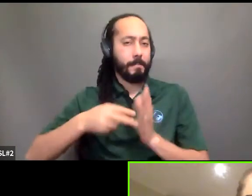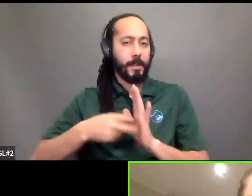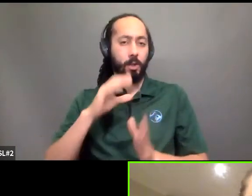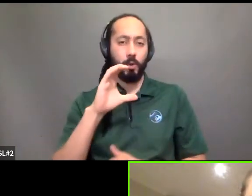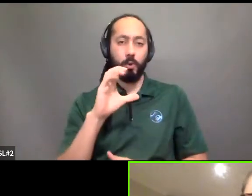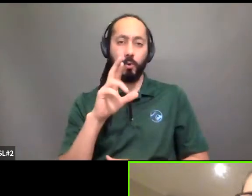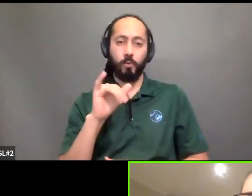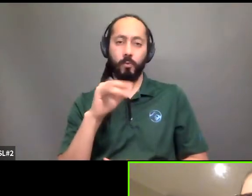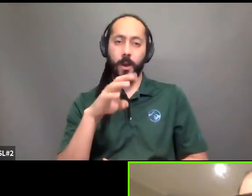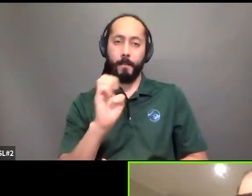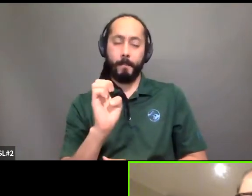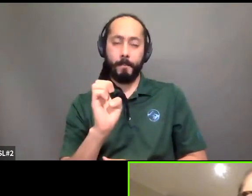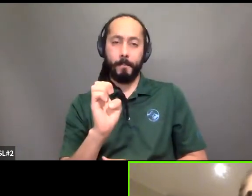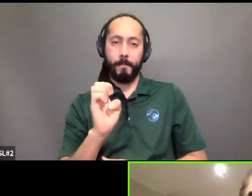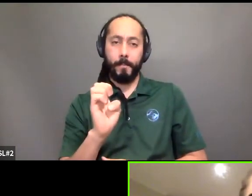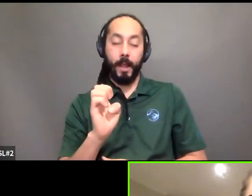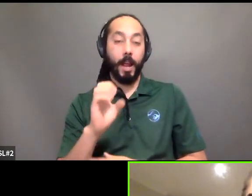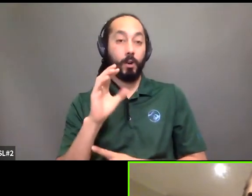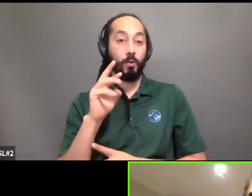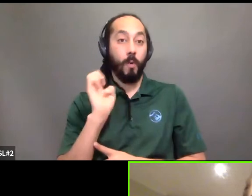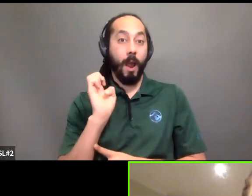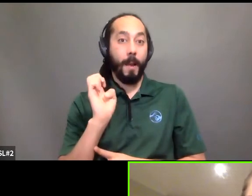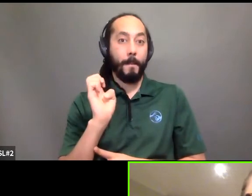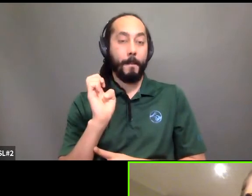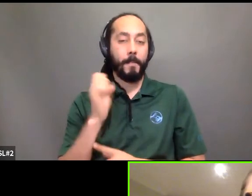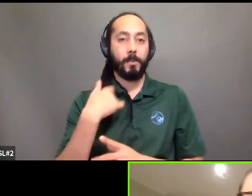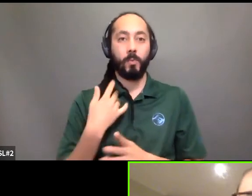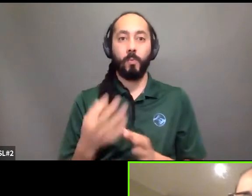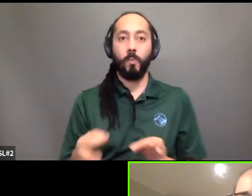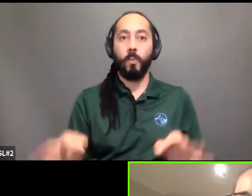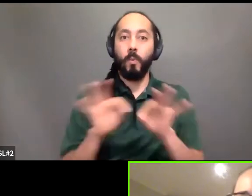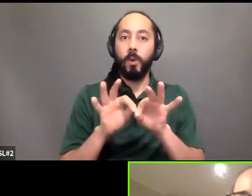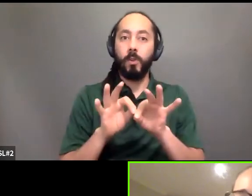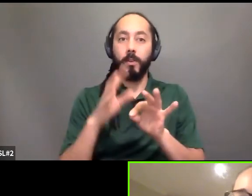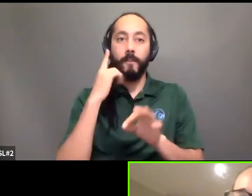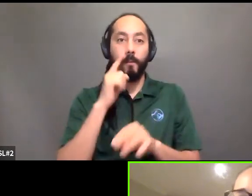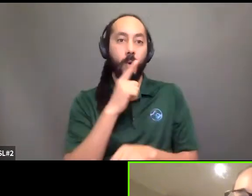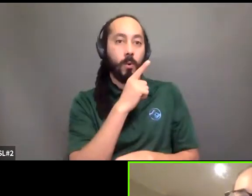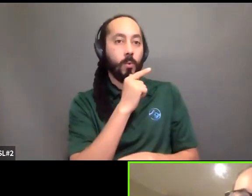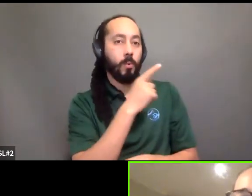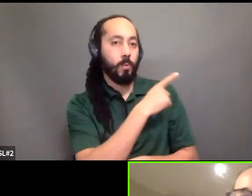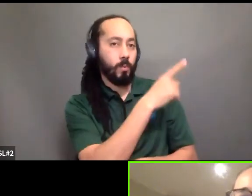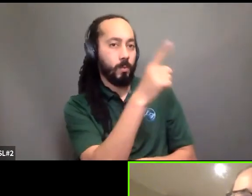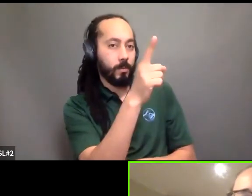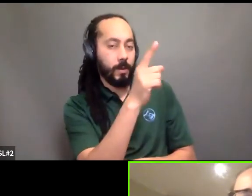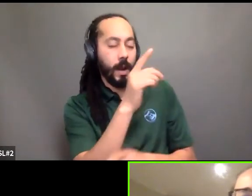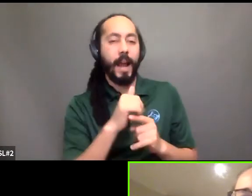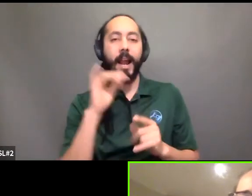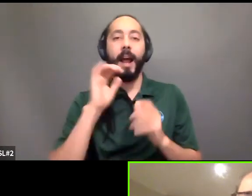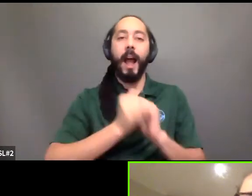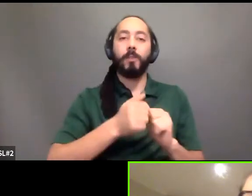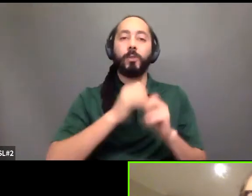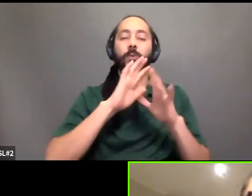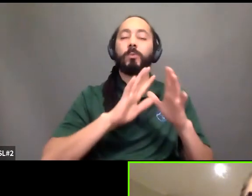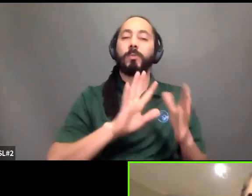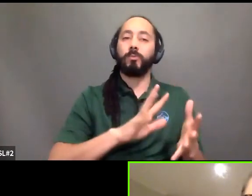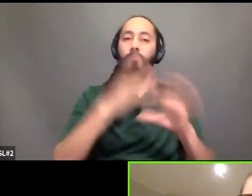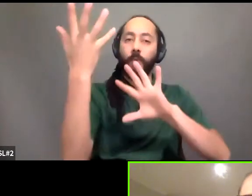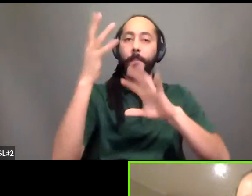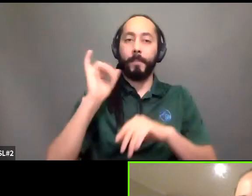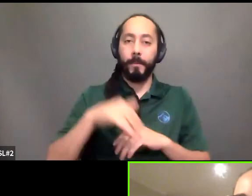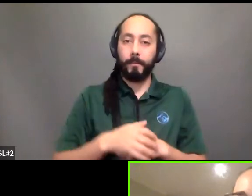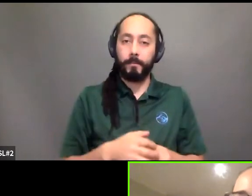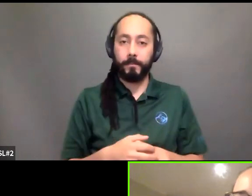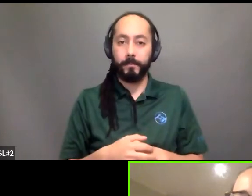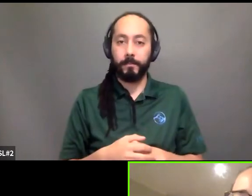crime is worth to who and how to disrupt that valuation. Winona LaDuke is the author of a